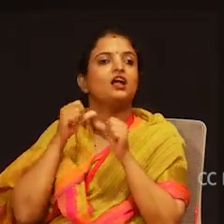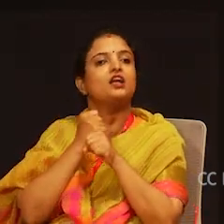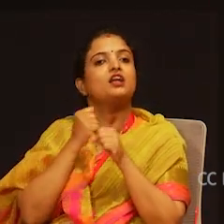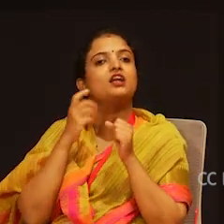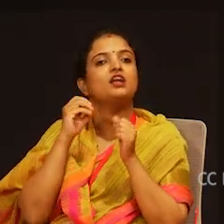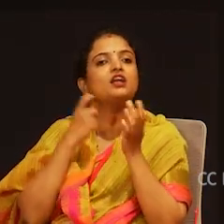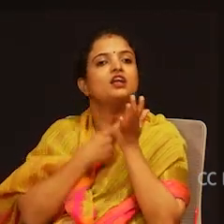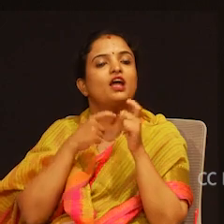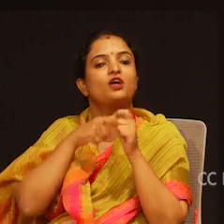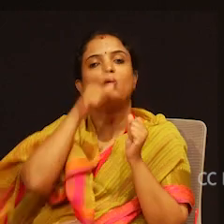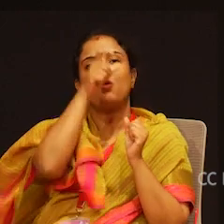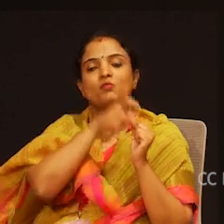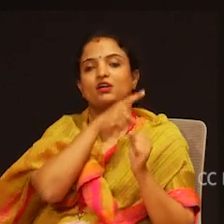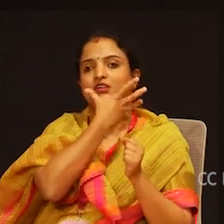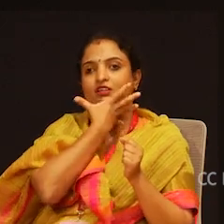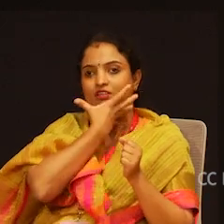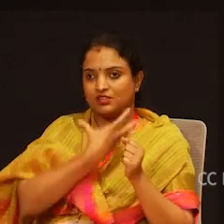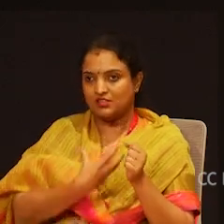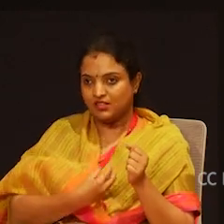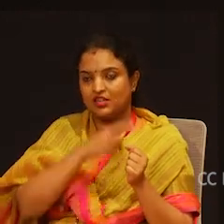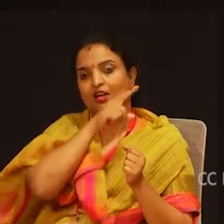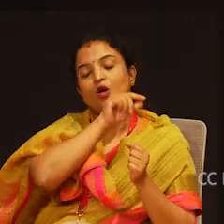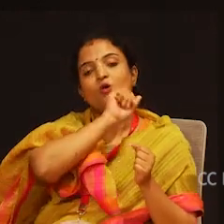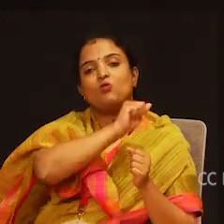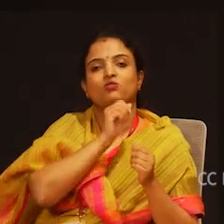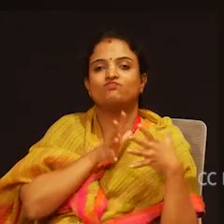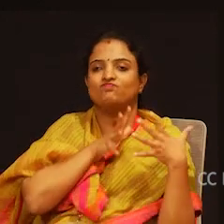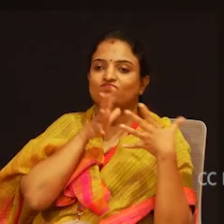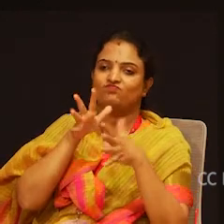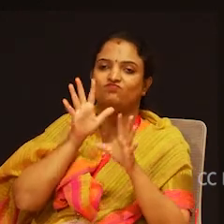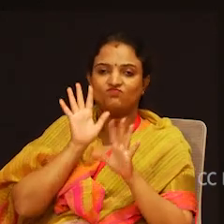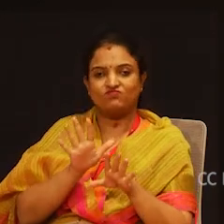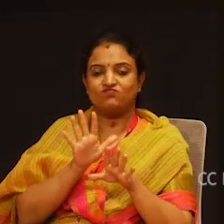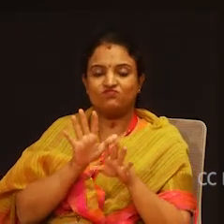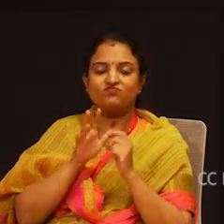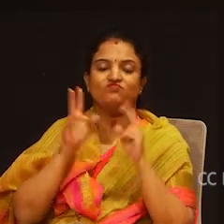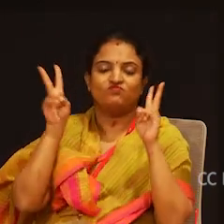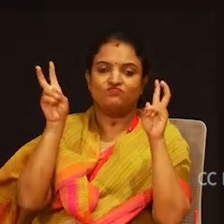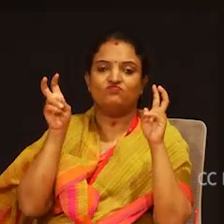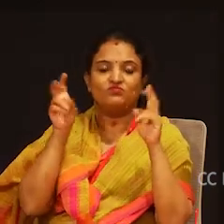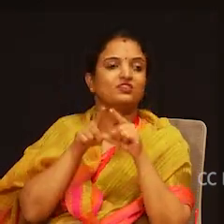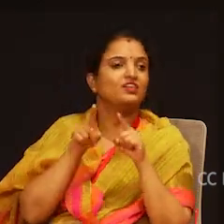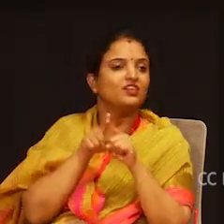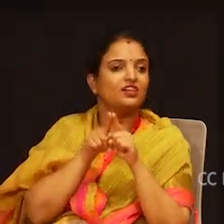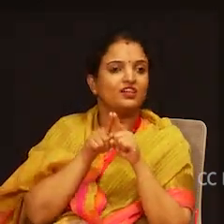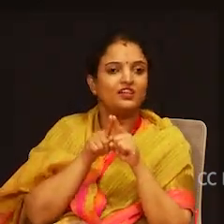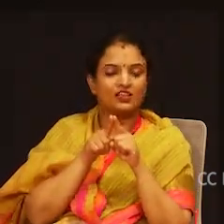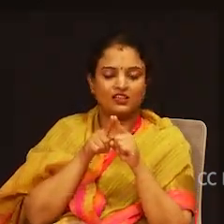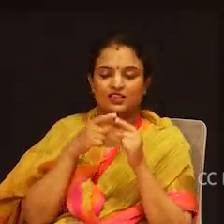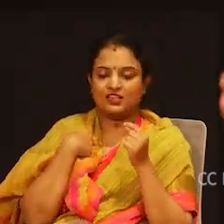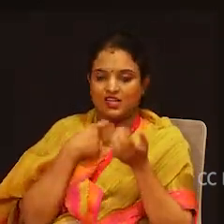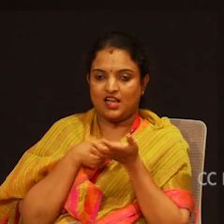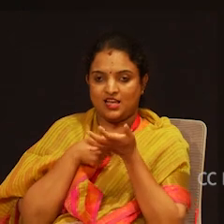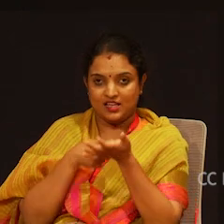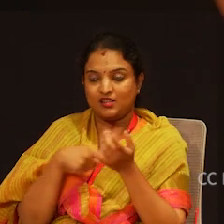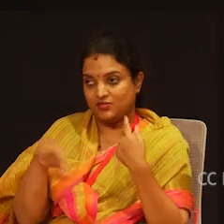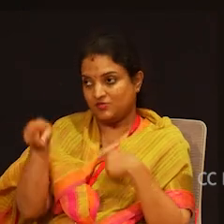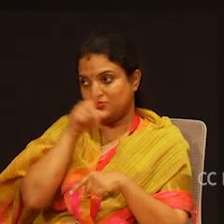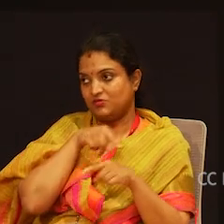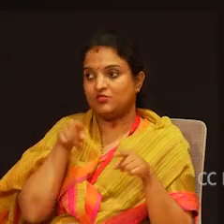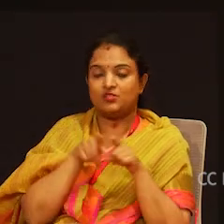my slides, which shows him with these words and quotes. I request you